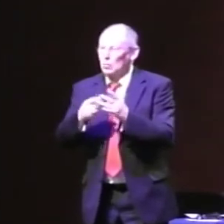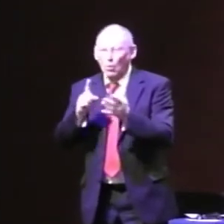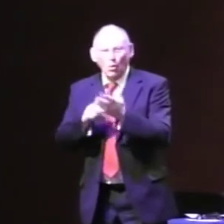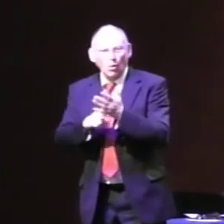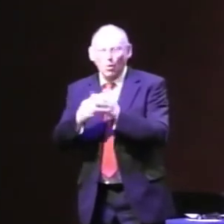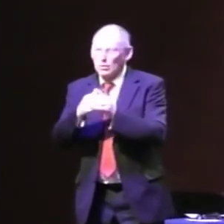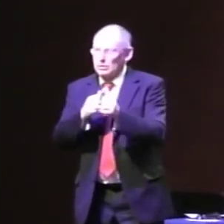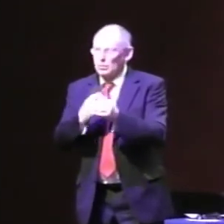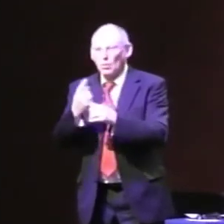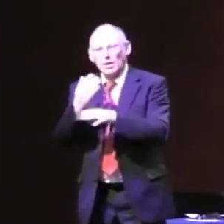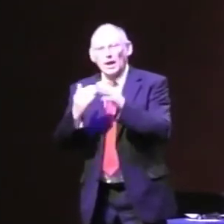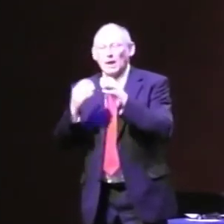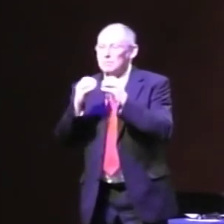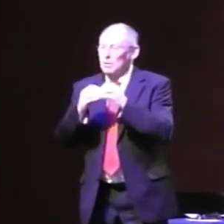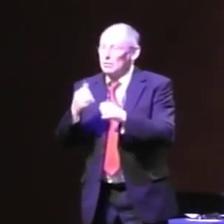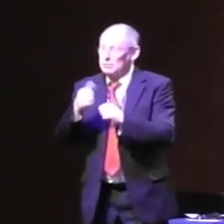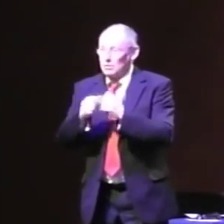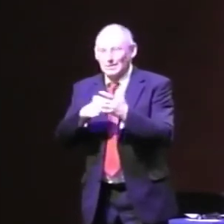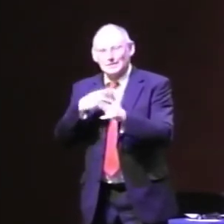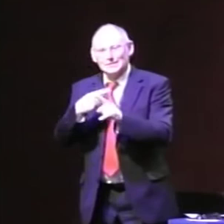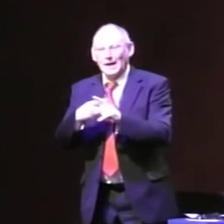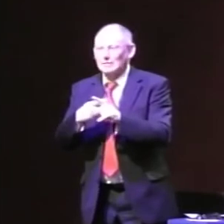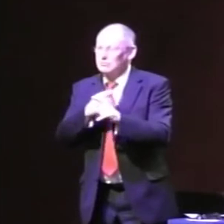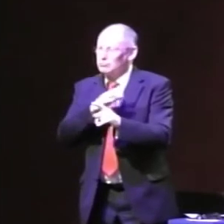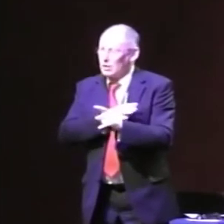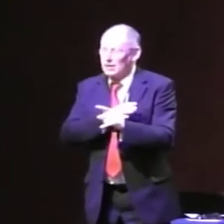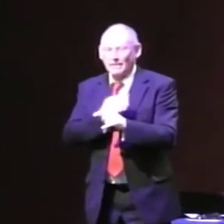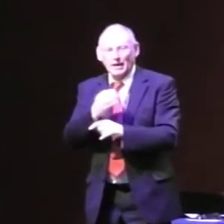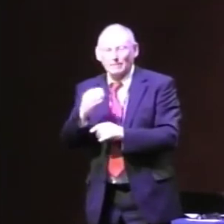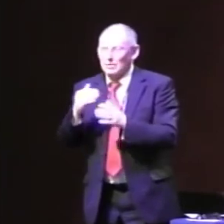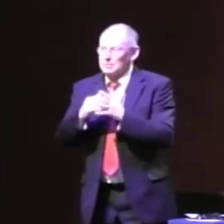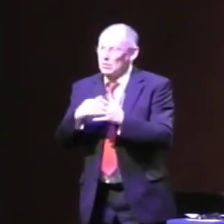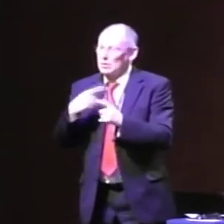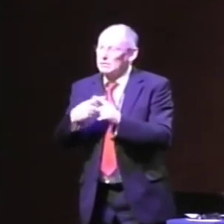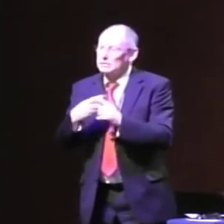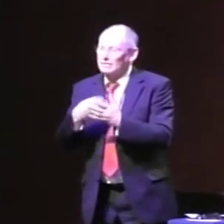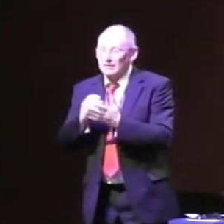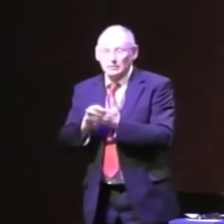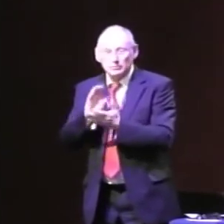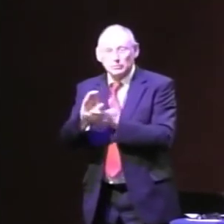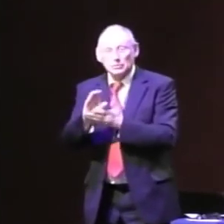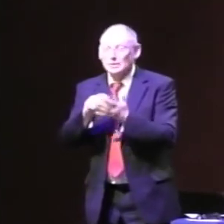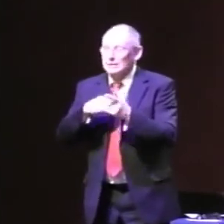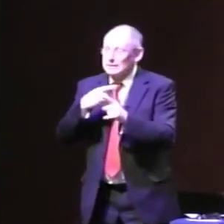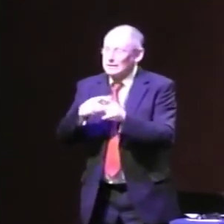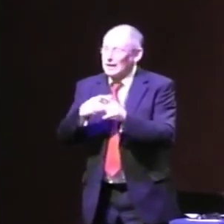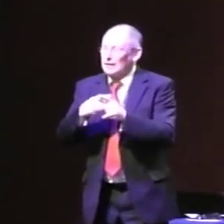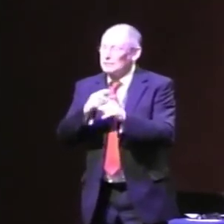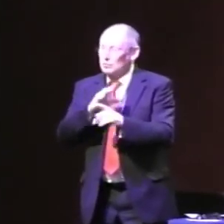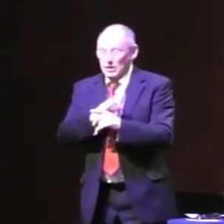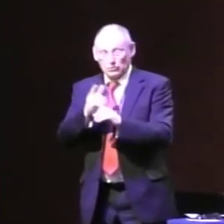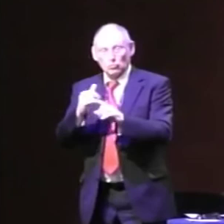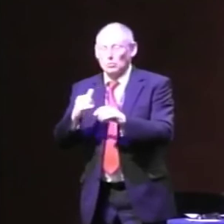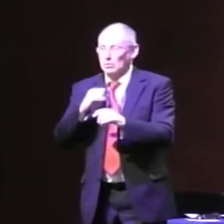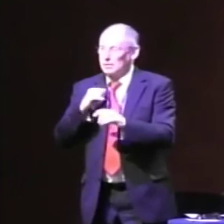industry. £1.5 billion in tax breaks. £500 million in emergency funding. Tax breaks and funding to companies that